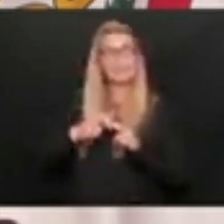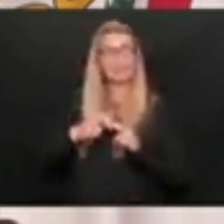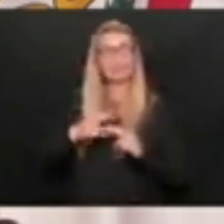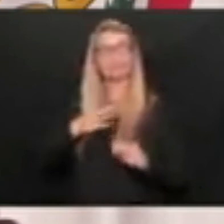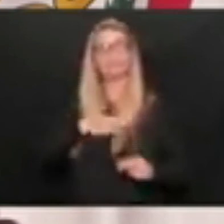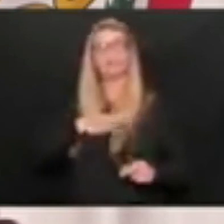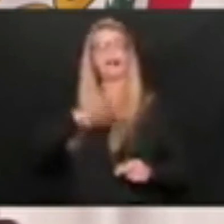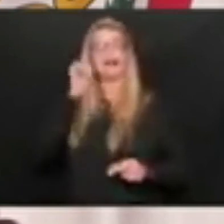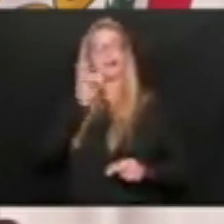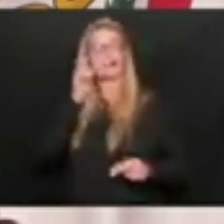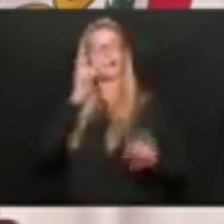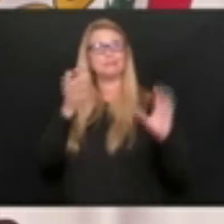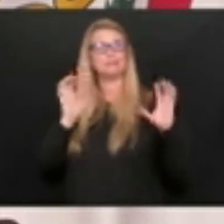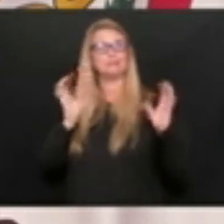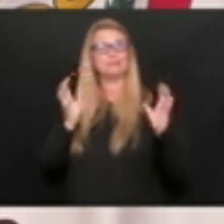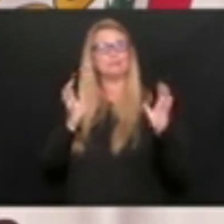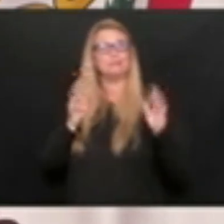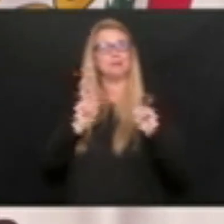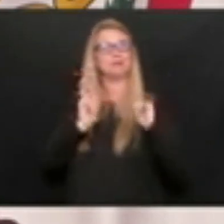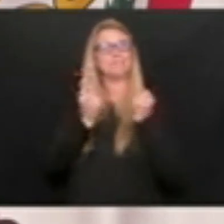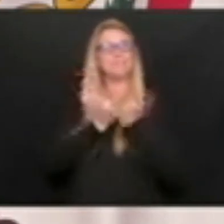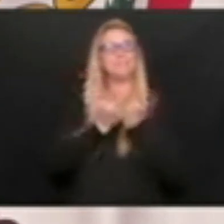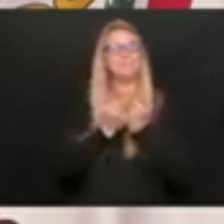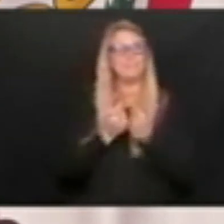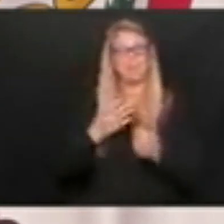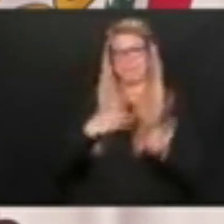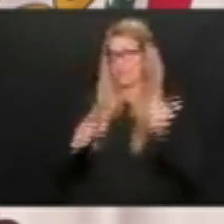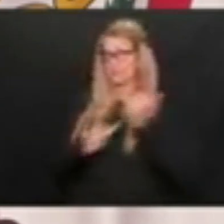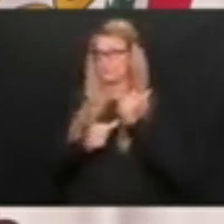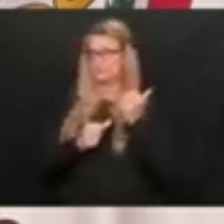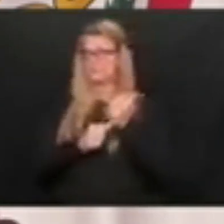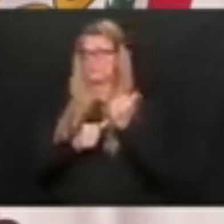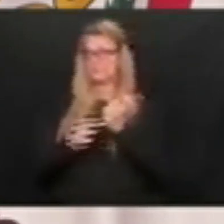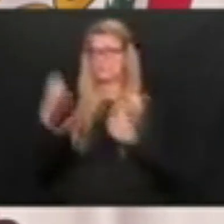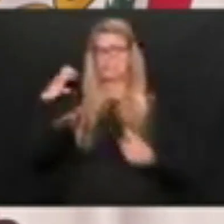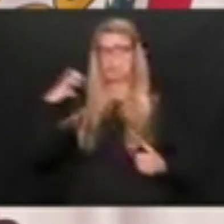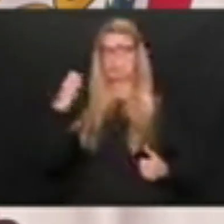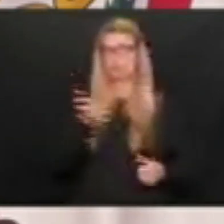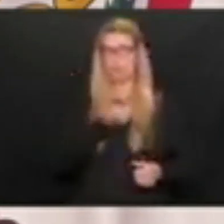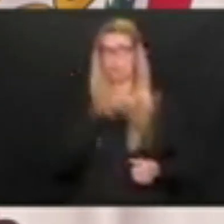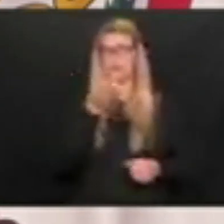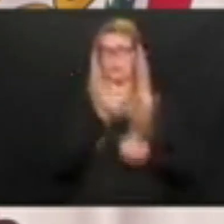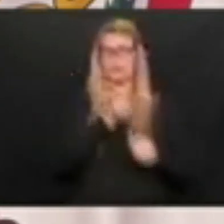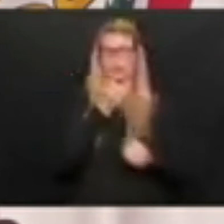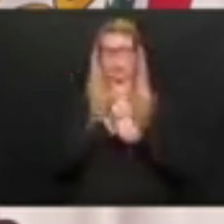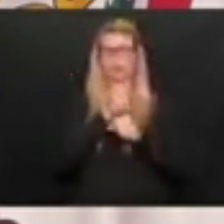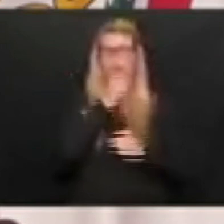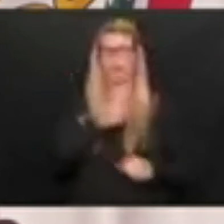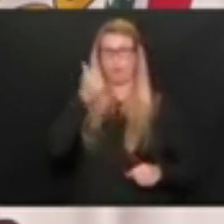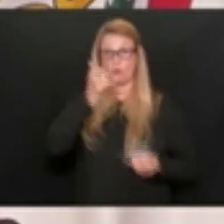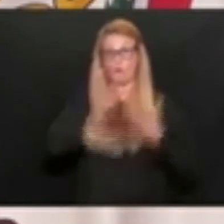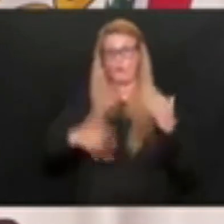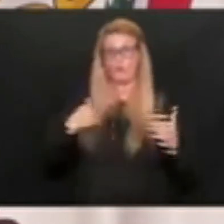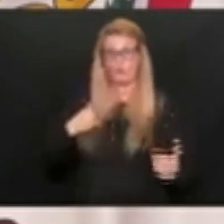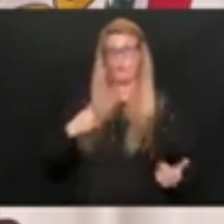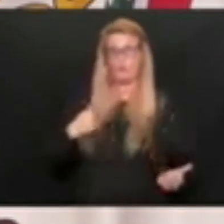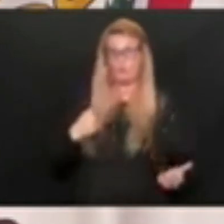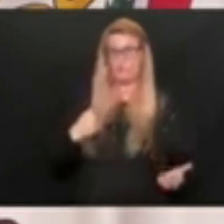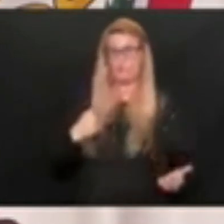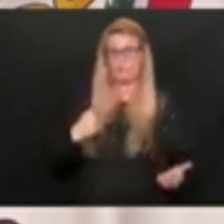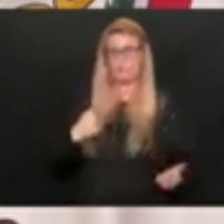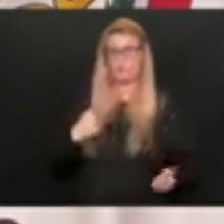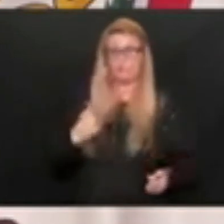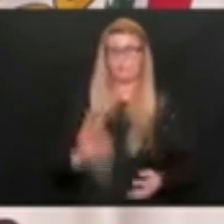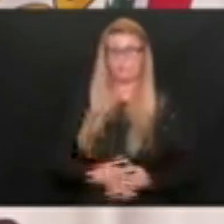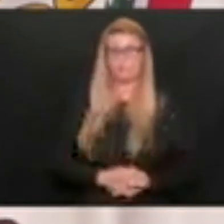team. Now, my assistant coach is a few years older than me, not many, but he's a few years older than I